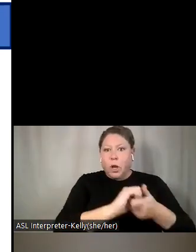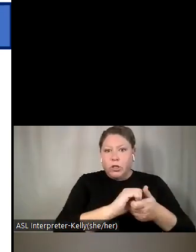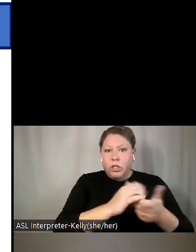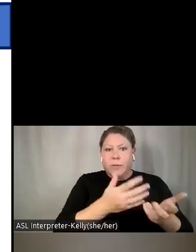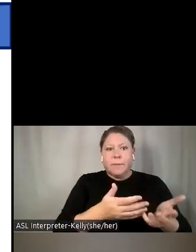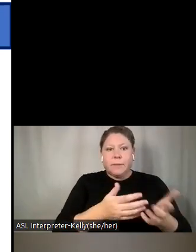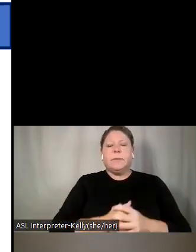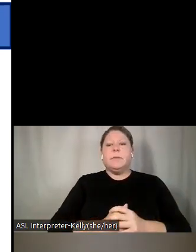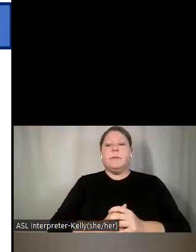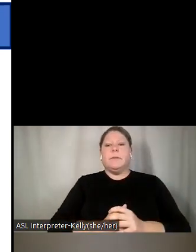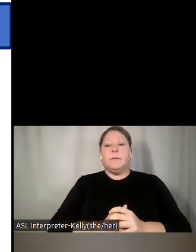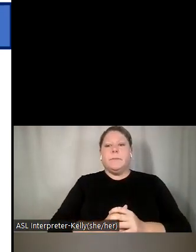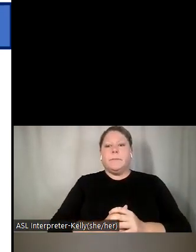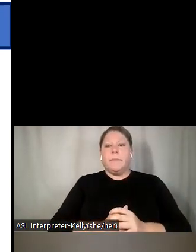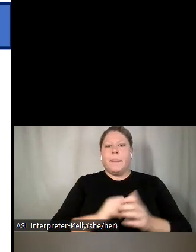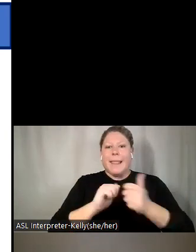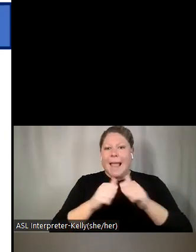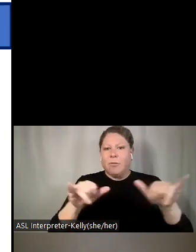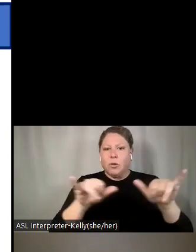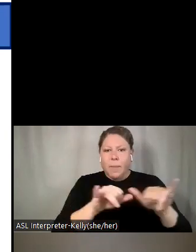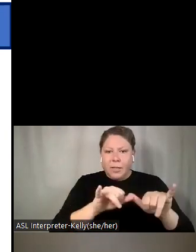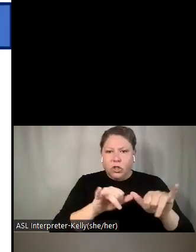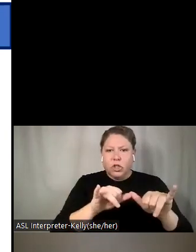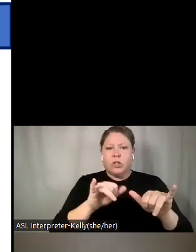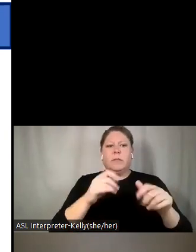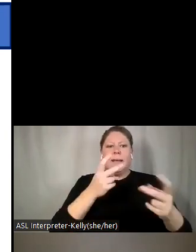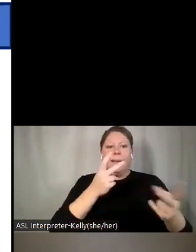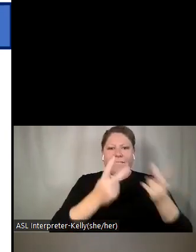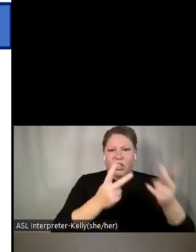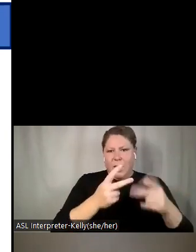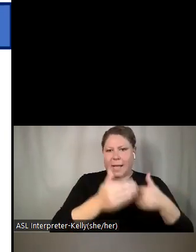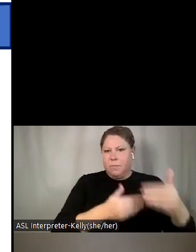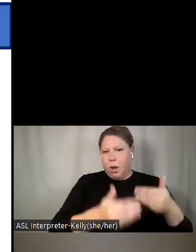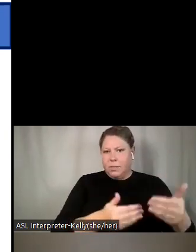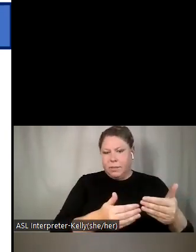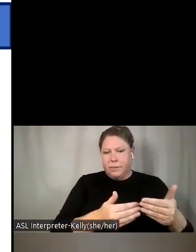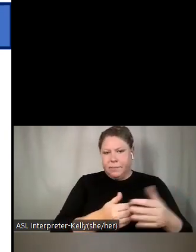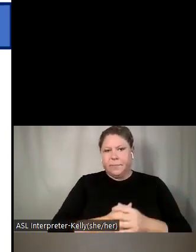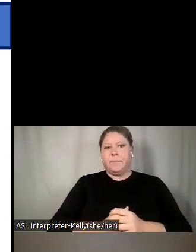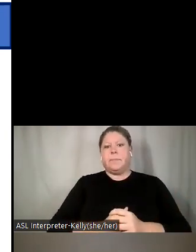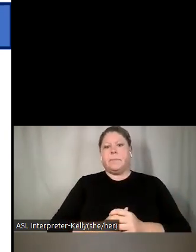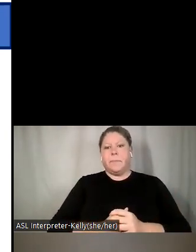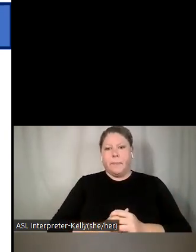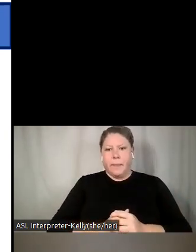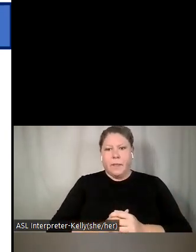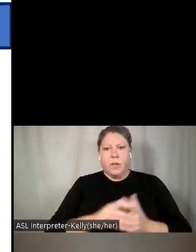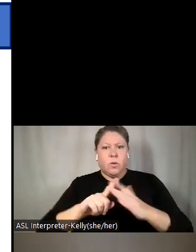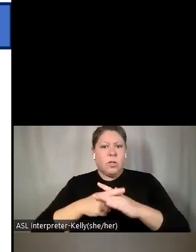to measure and visualize our processes. So we've been able to start doing a lot of